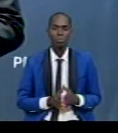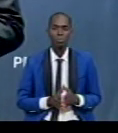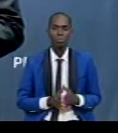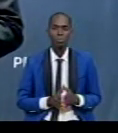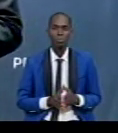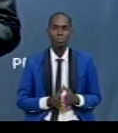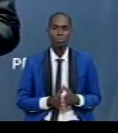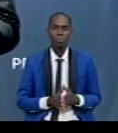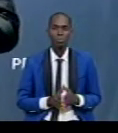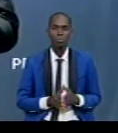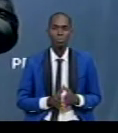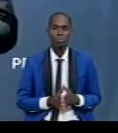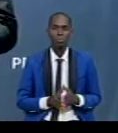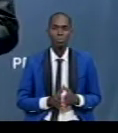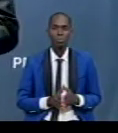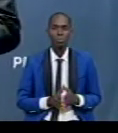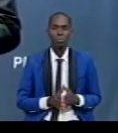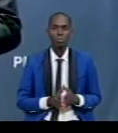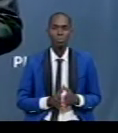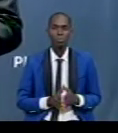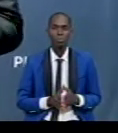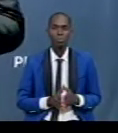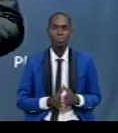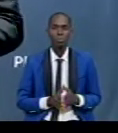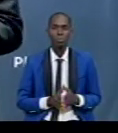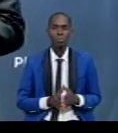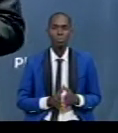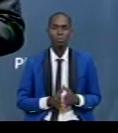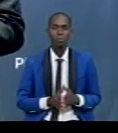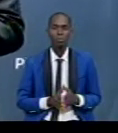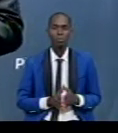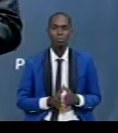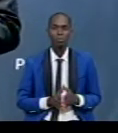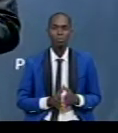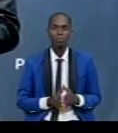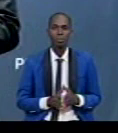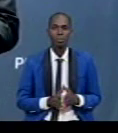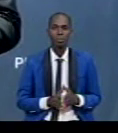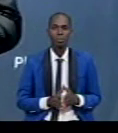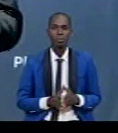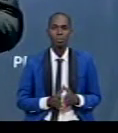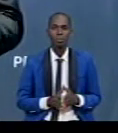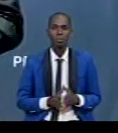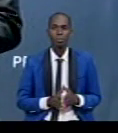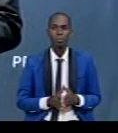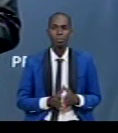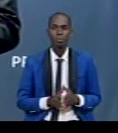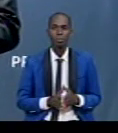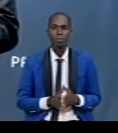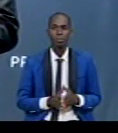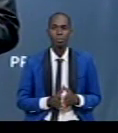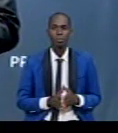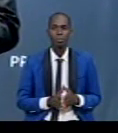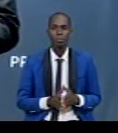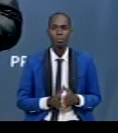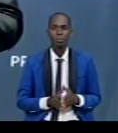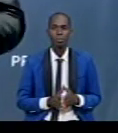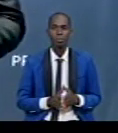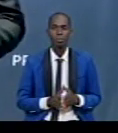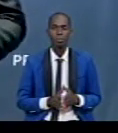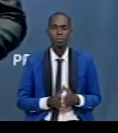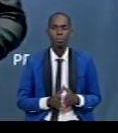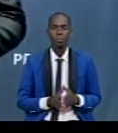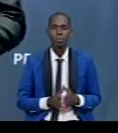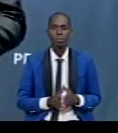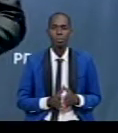million shares. And we hit number one in the app store in 125 countries around the world for the lifestyle category, greatly